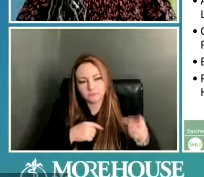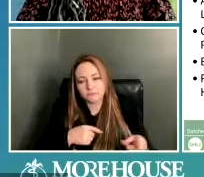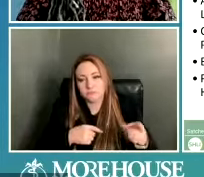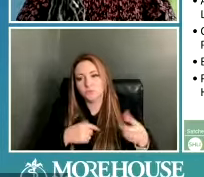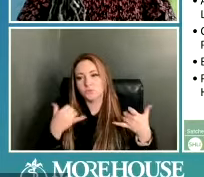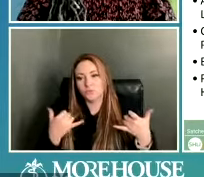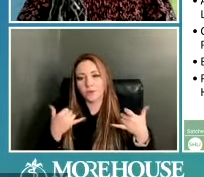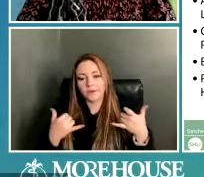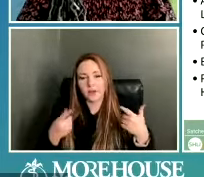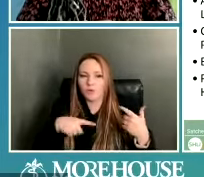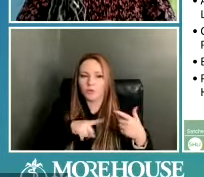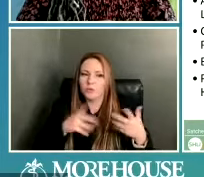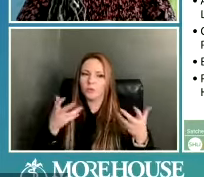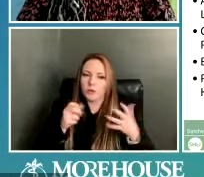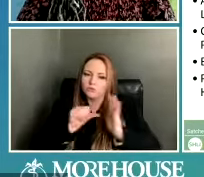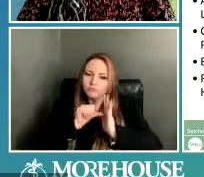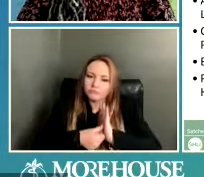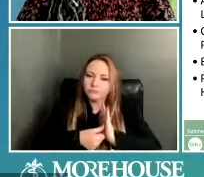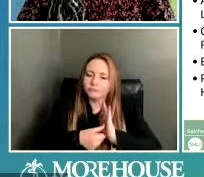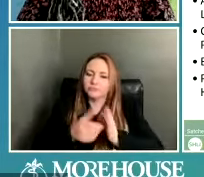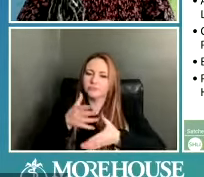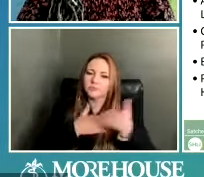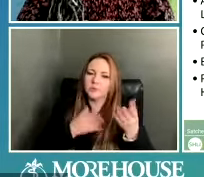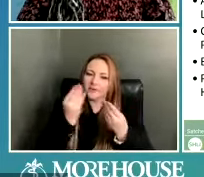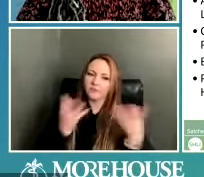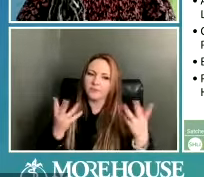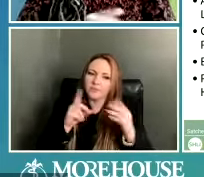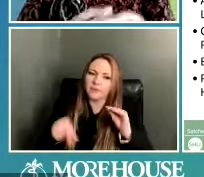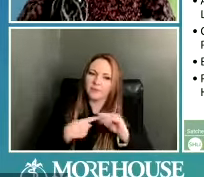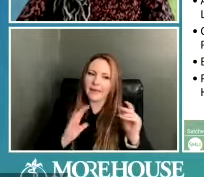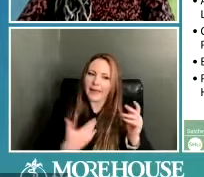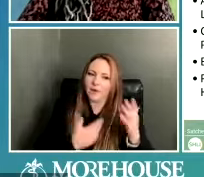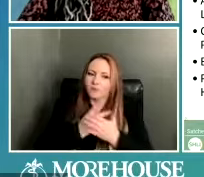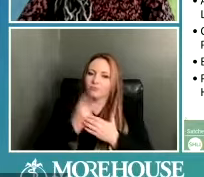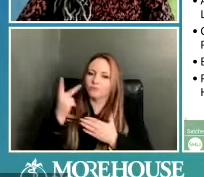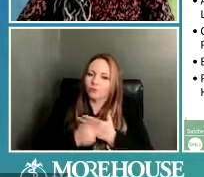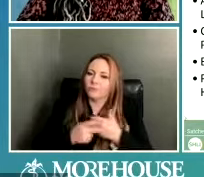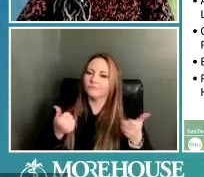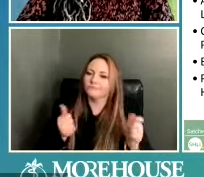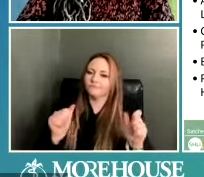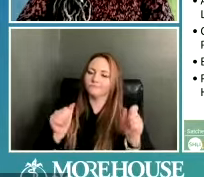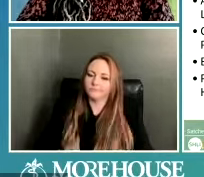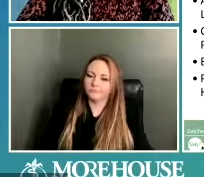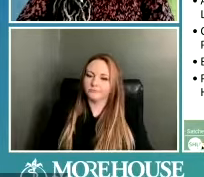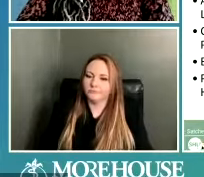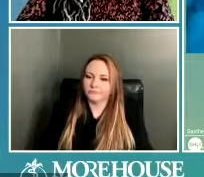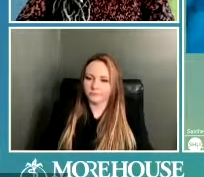we wish to highlight just some information about our programmatic efforts.